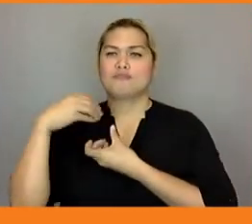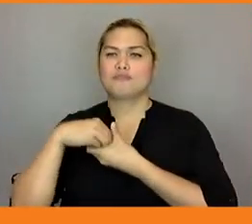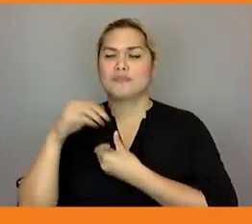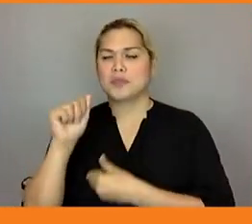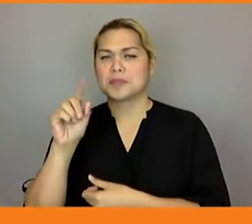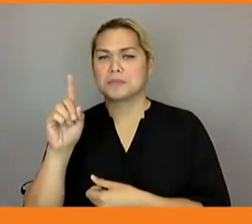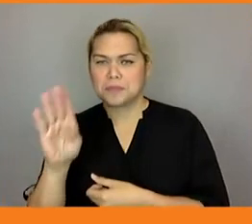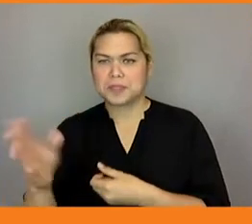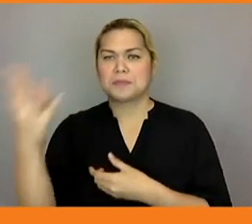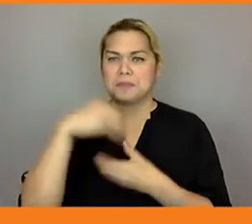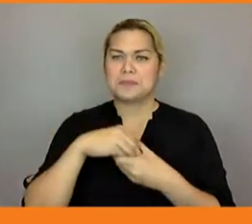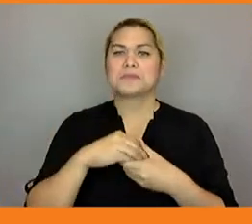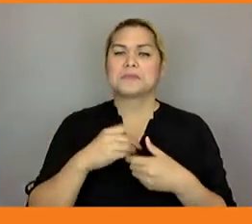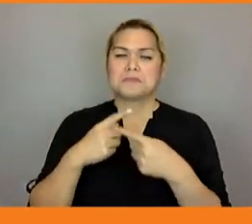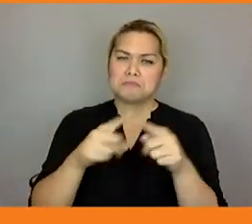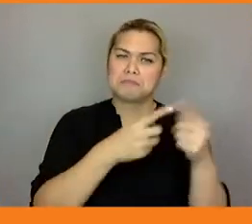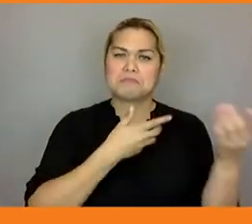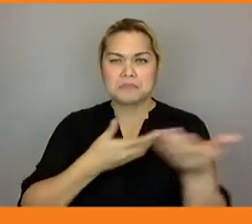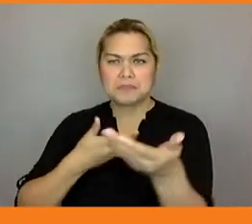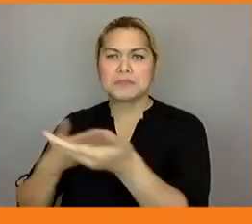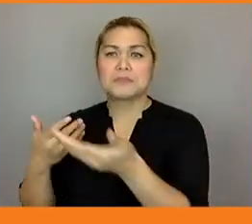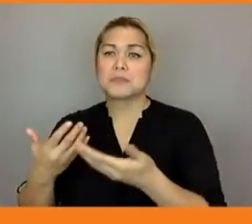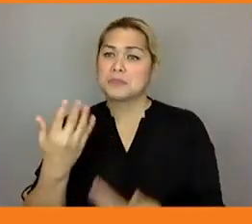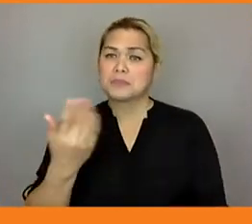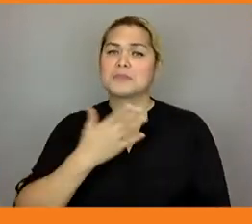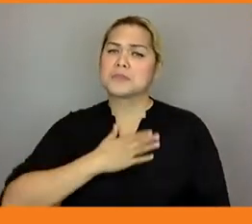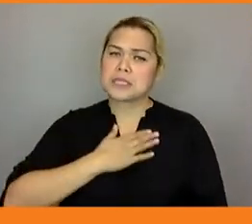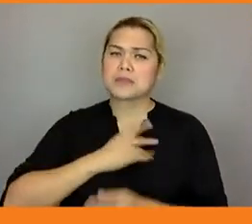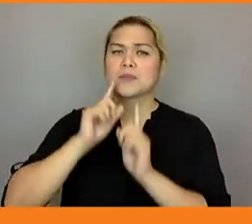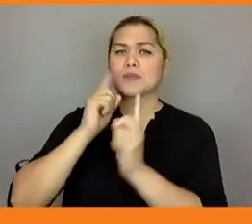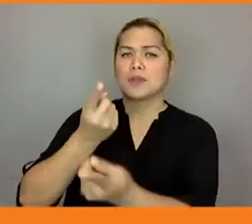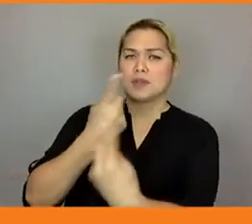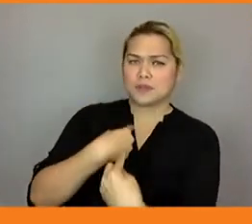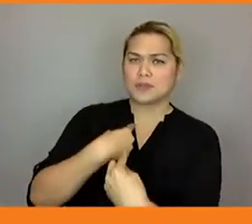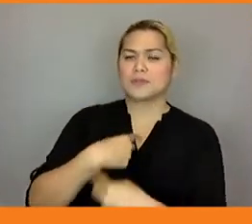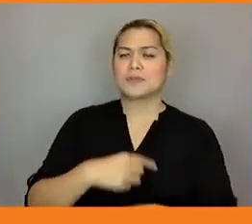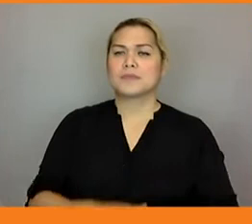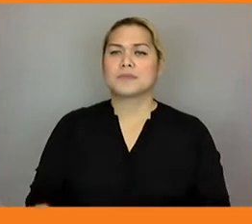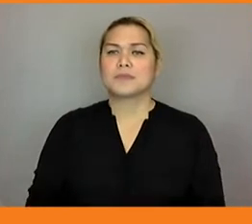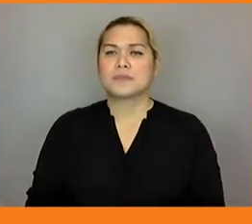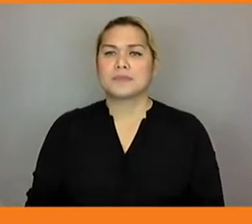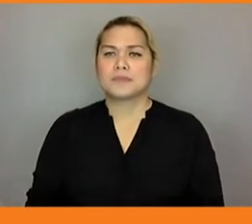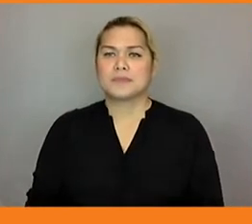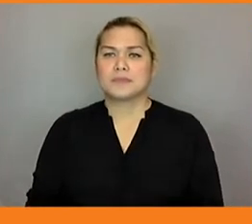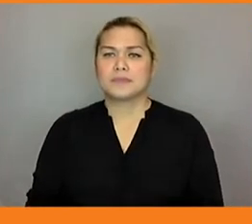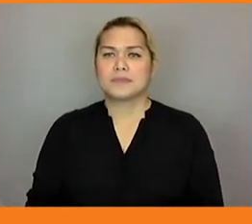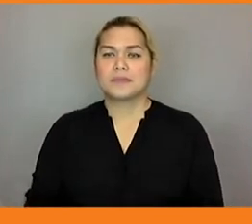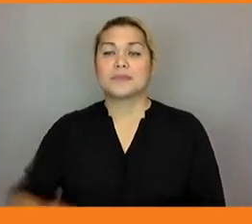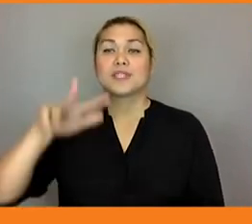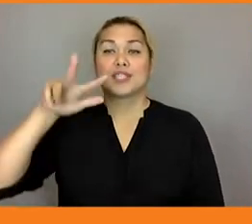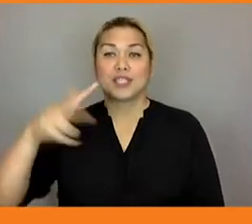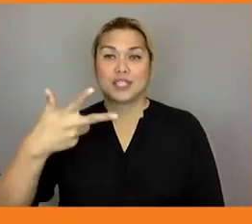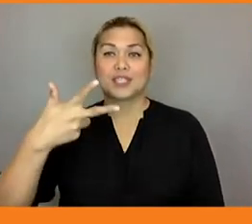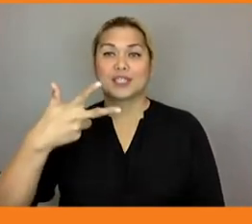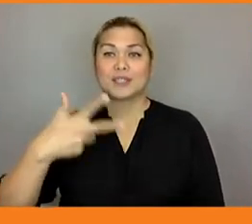Your response would be highly appreciated. Third point is about Sri Lanka. I would like to talk about Sri Lanka.